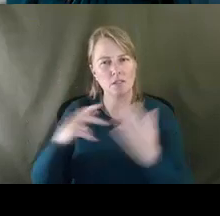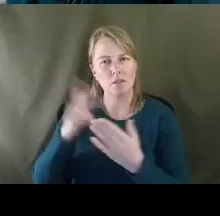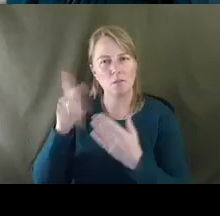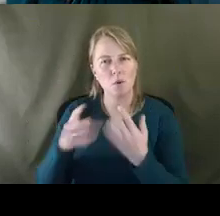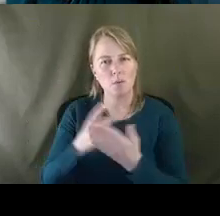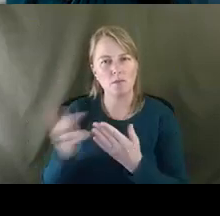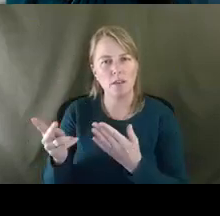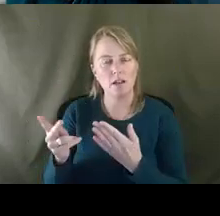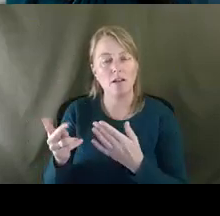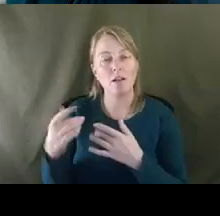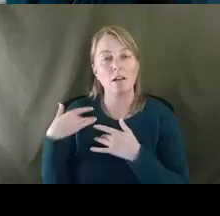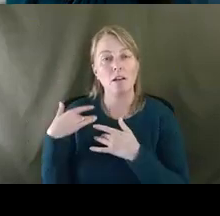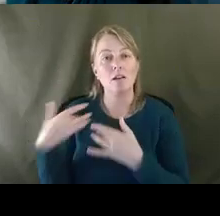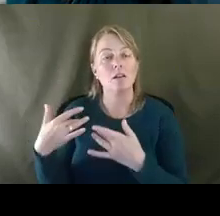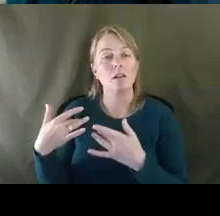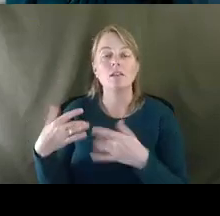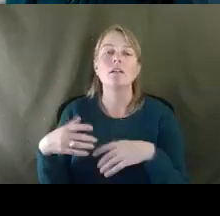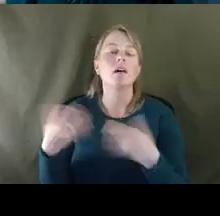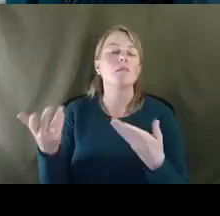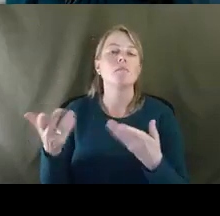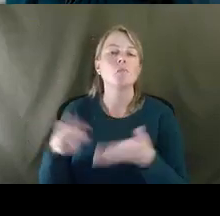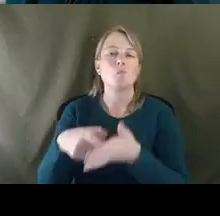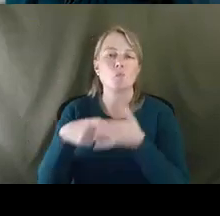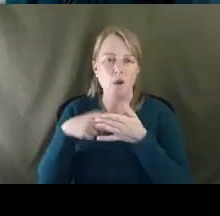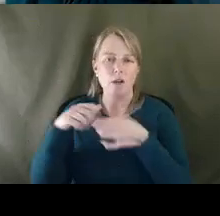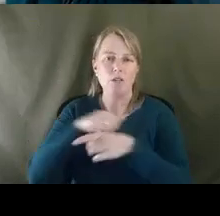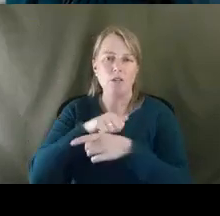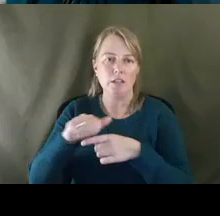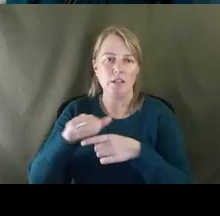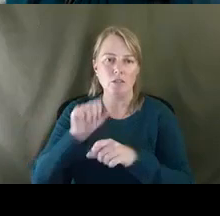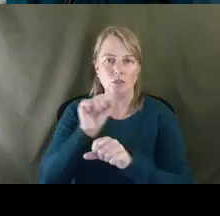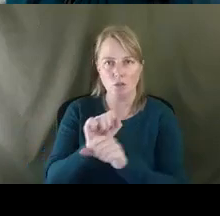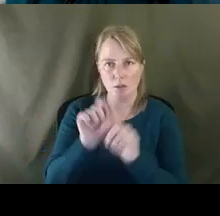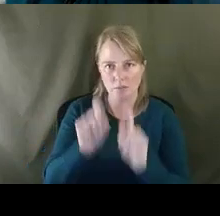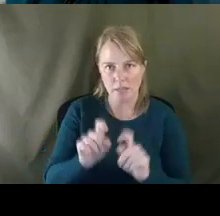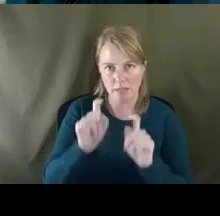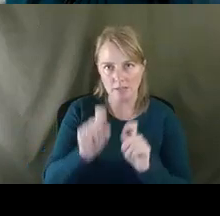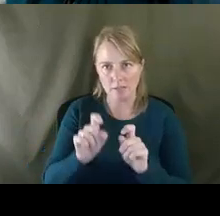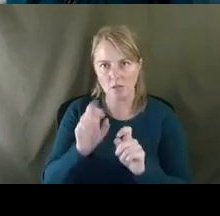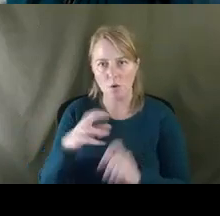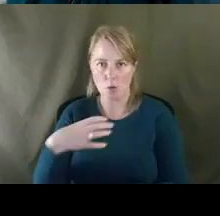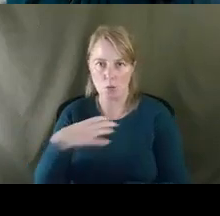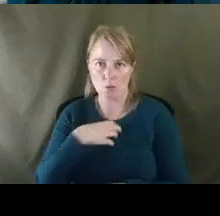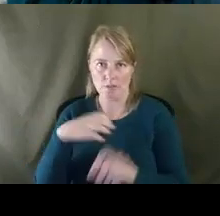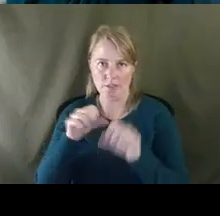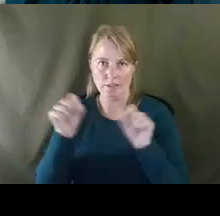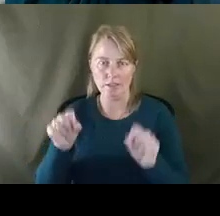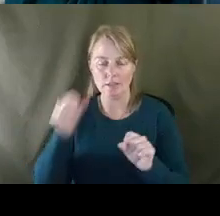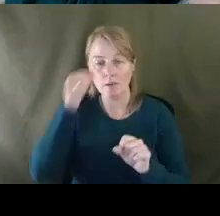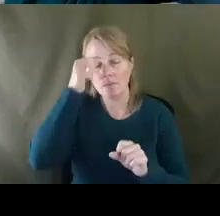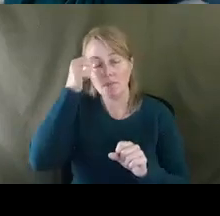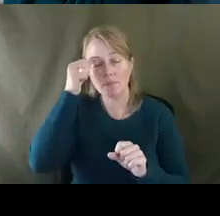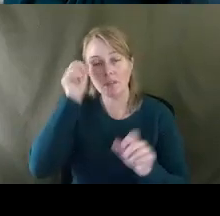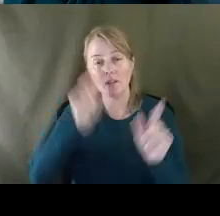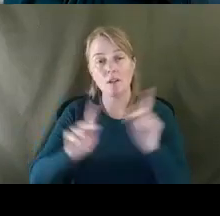approach is mandatory diversity training, job tests, or a grievance system. People are taught